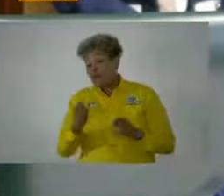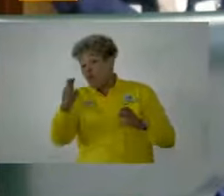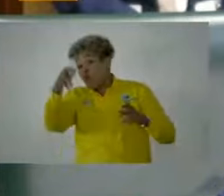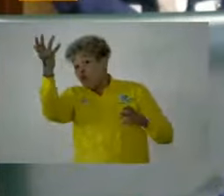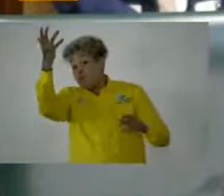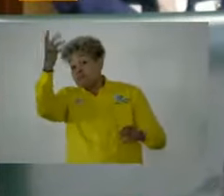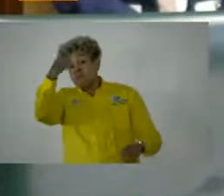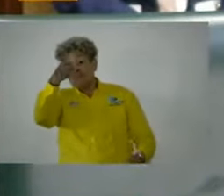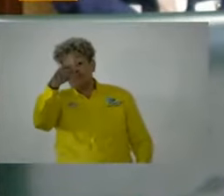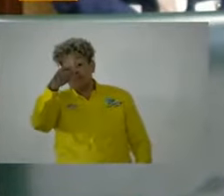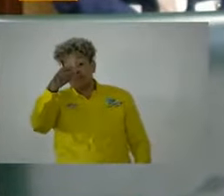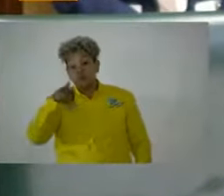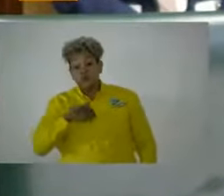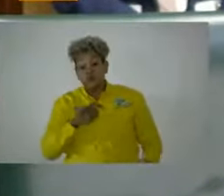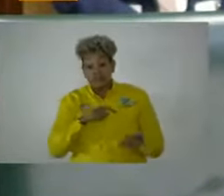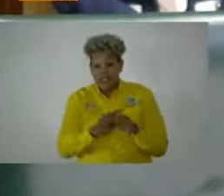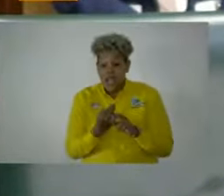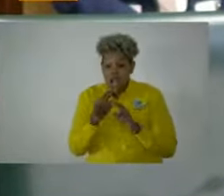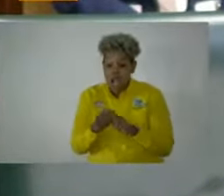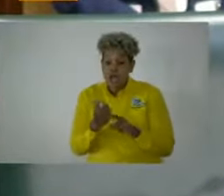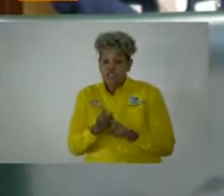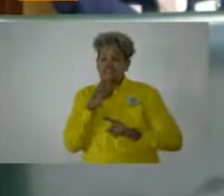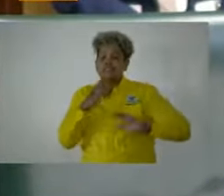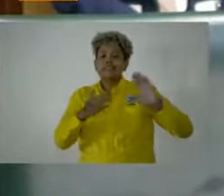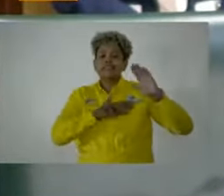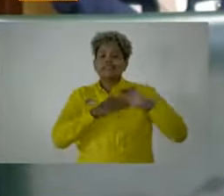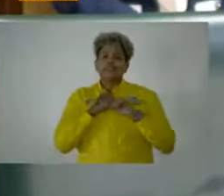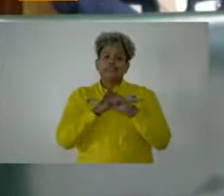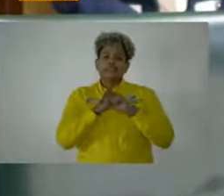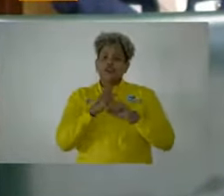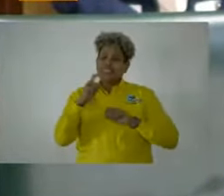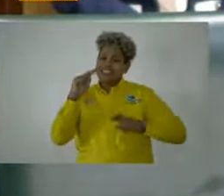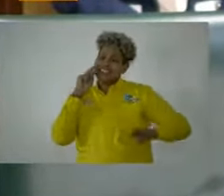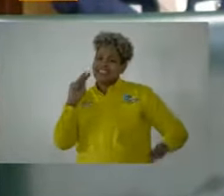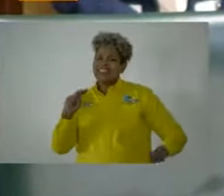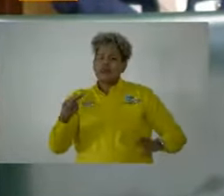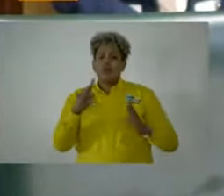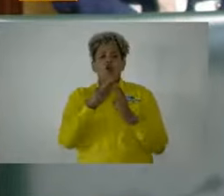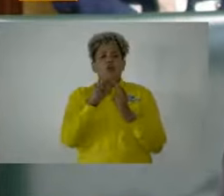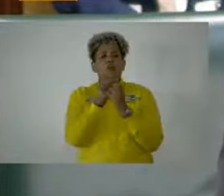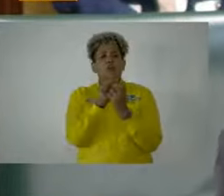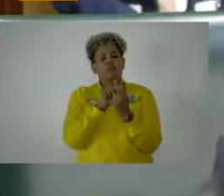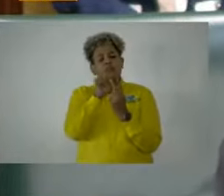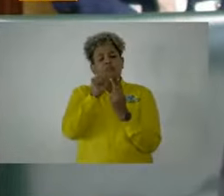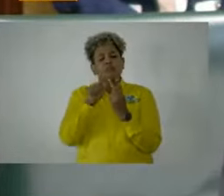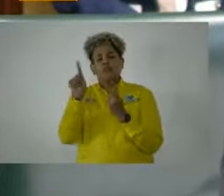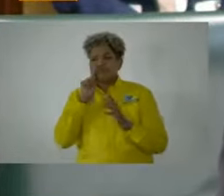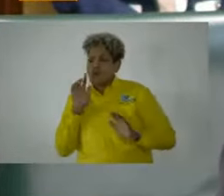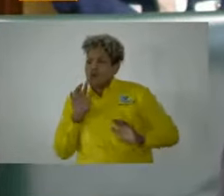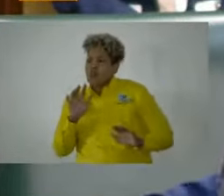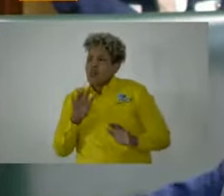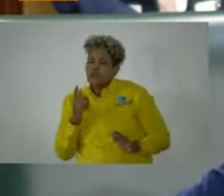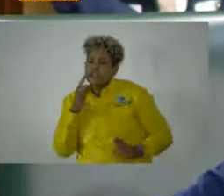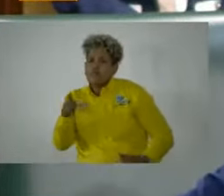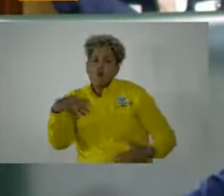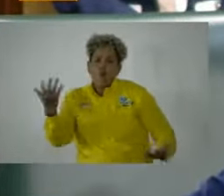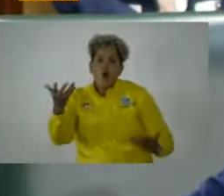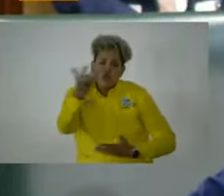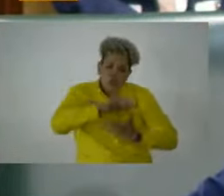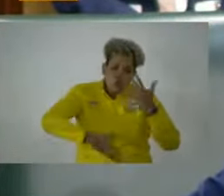Or as we have started to call it, to citizen security, coupled with a concerted thrust for